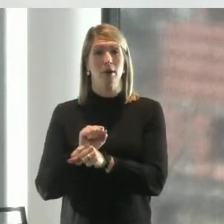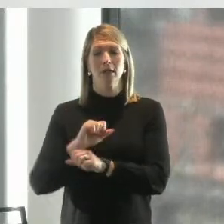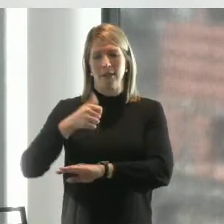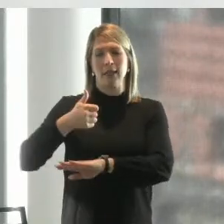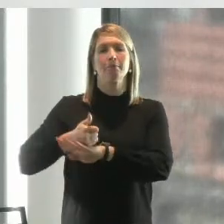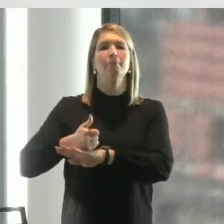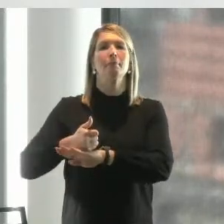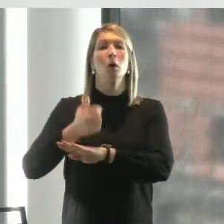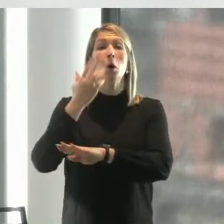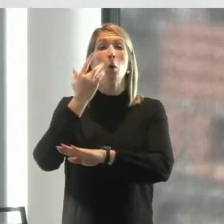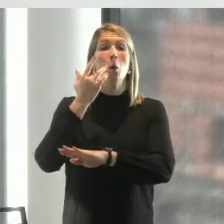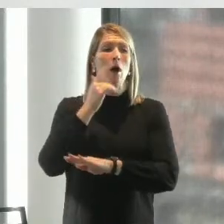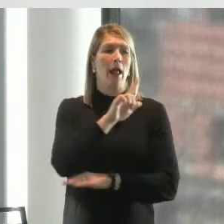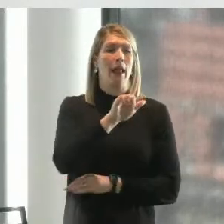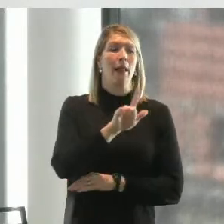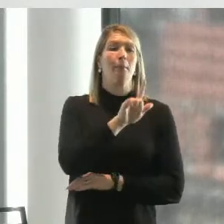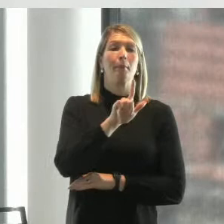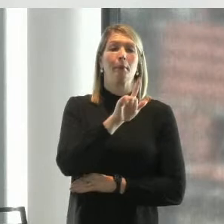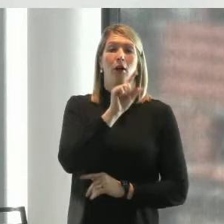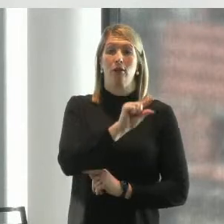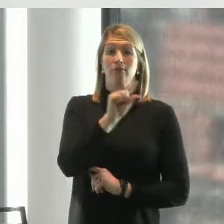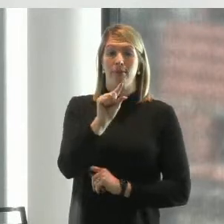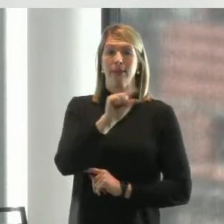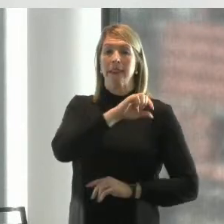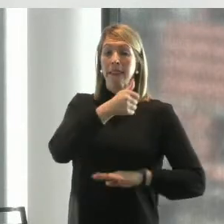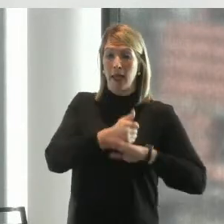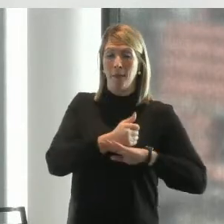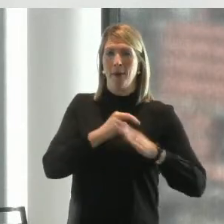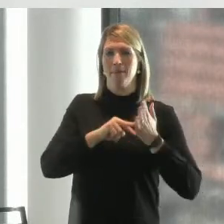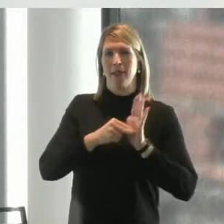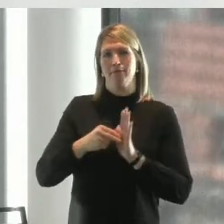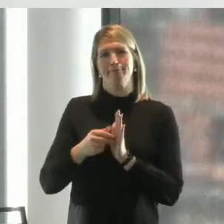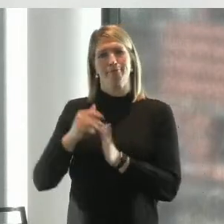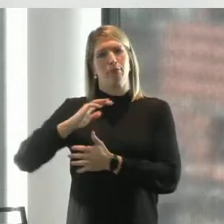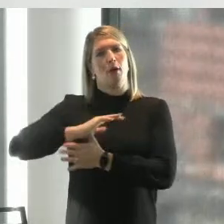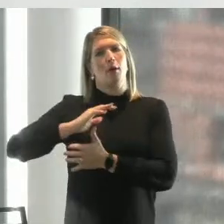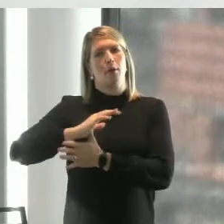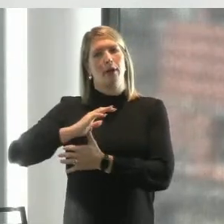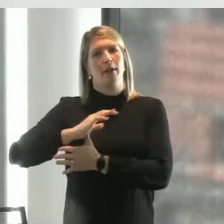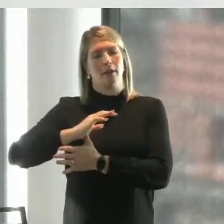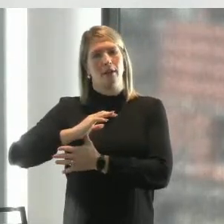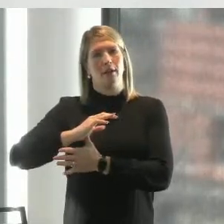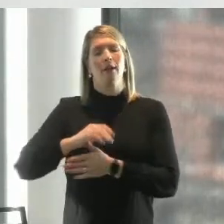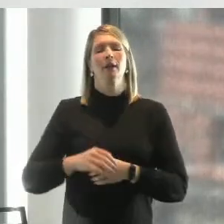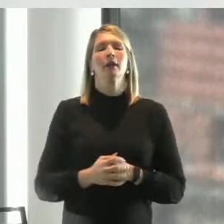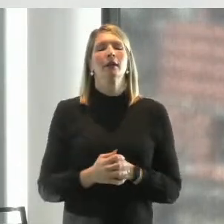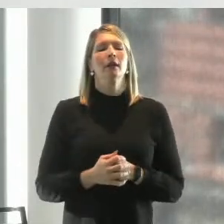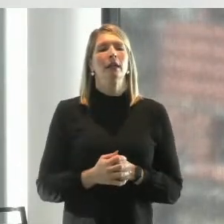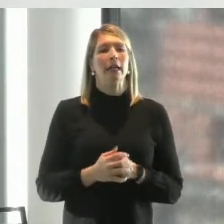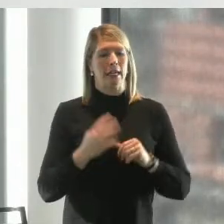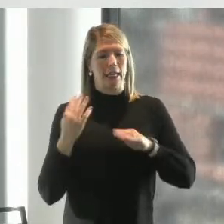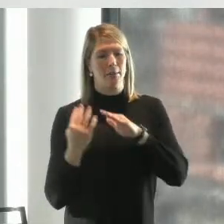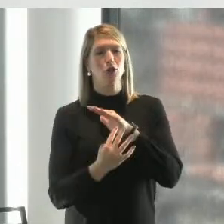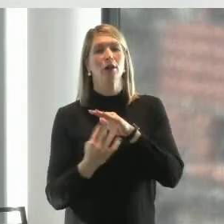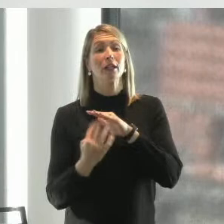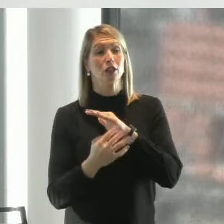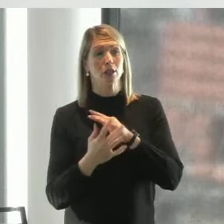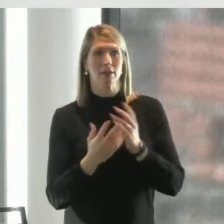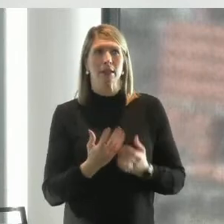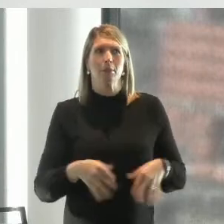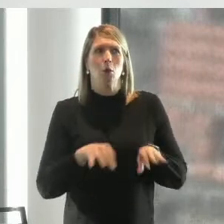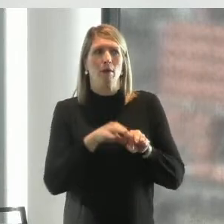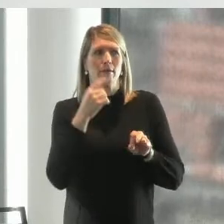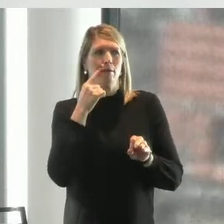government. Newcomers enrich our culture. And looking around the room today, I see some familiar